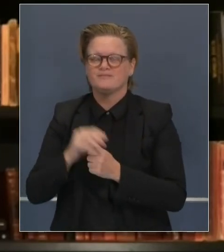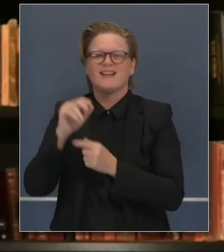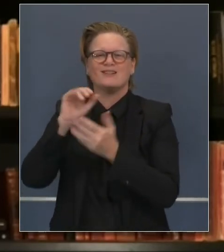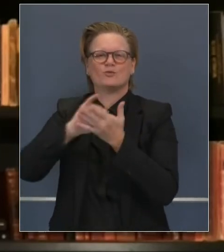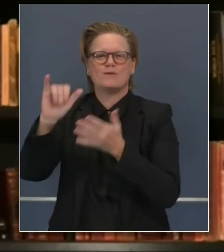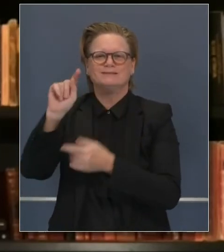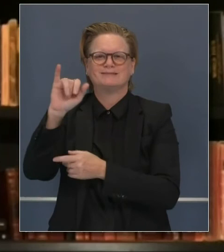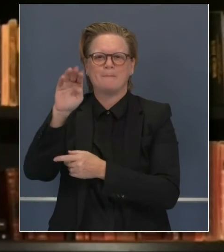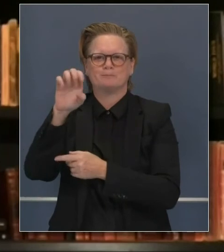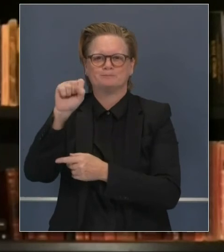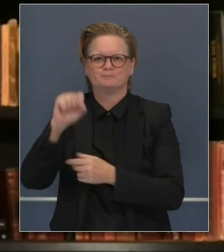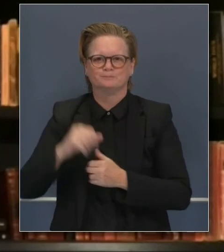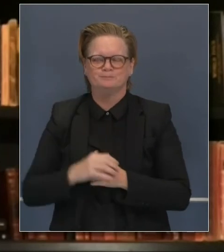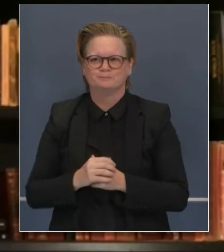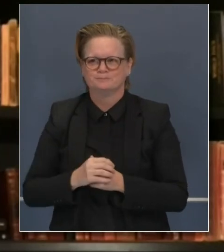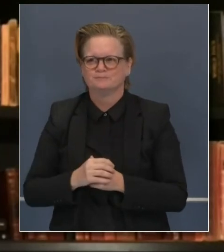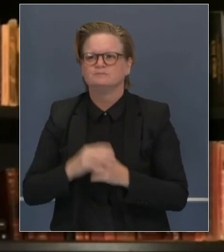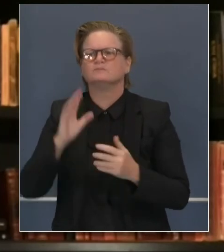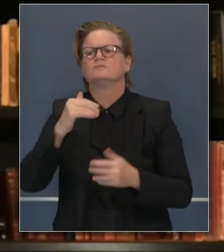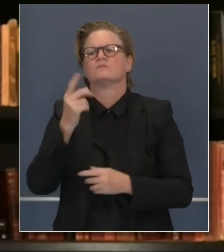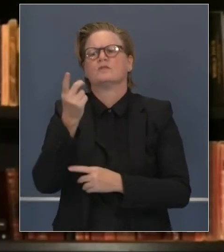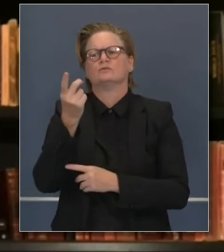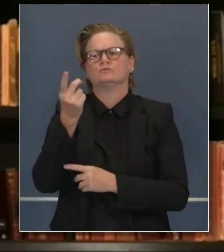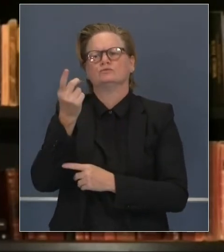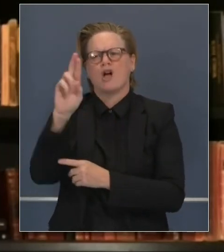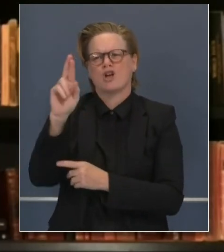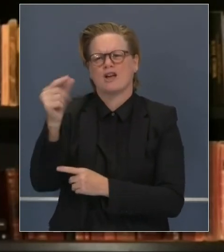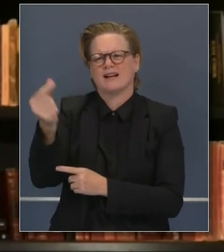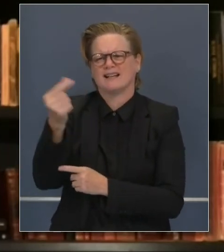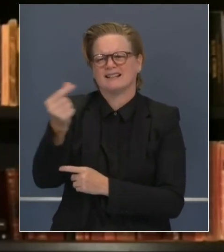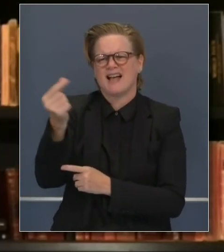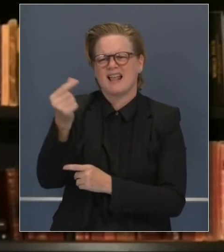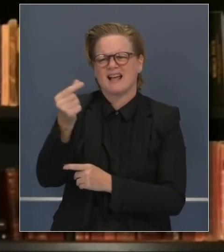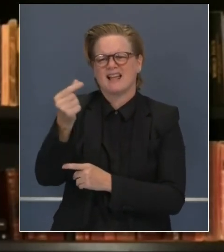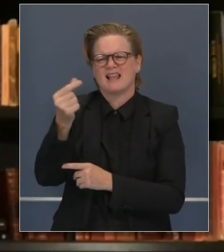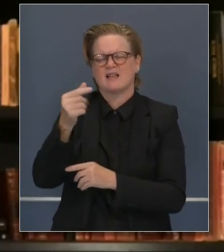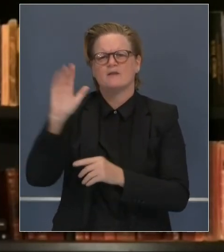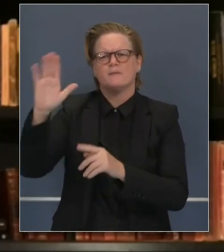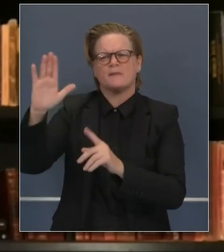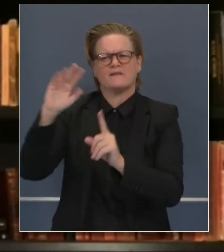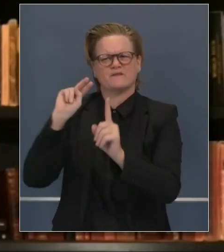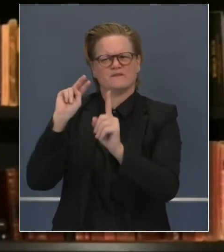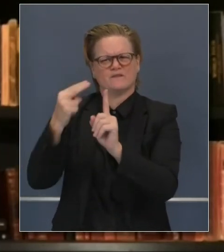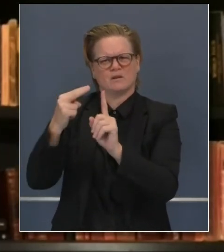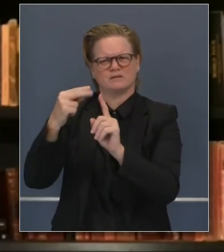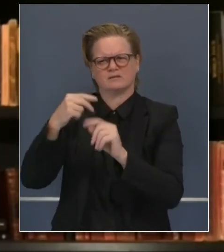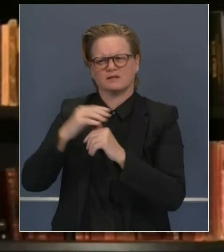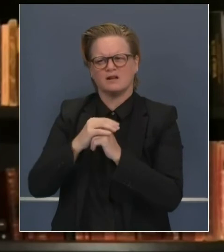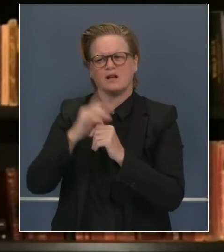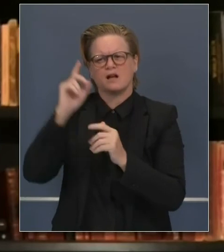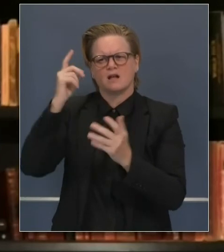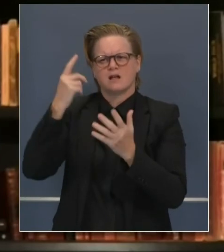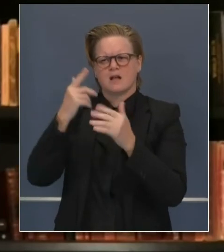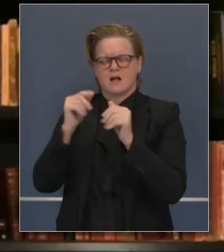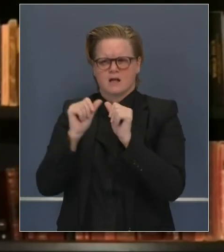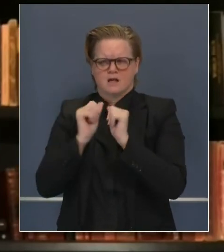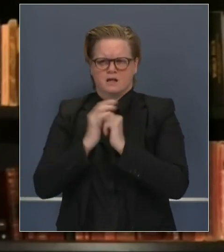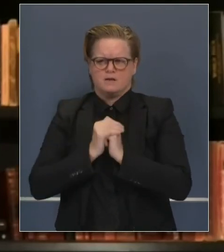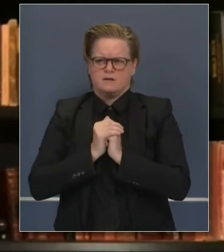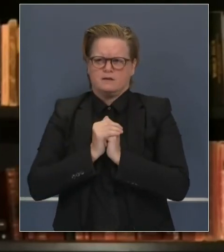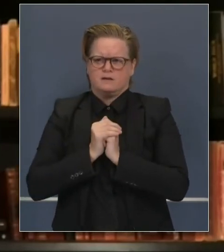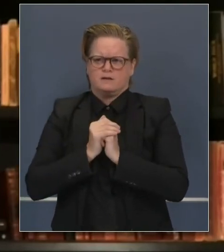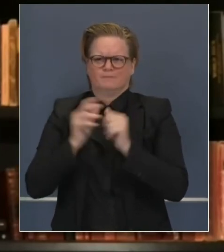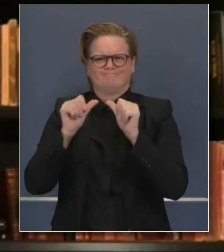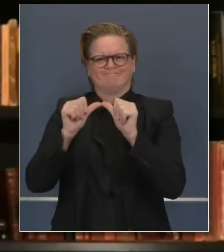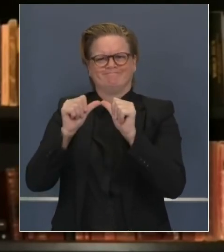this as well, but first, from your perspective, there is a continuing criticism, I'm sure you're aware of, that people don't seem to